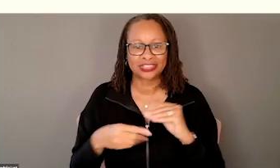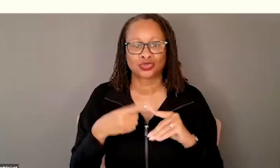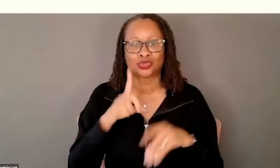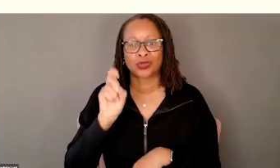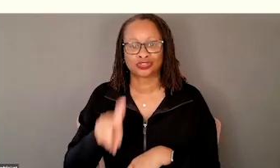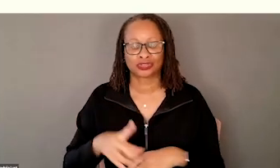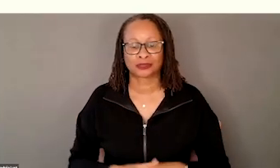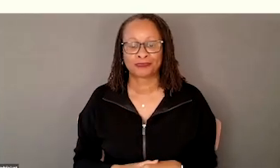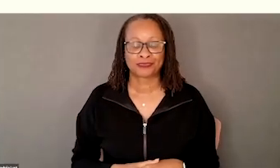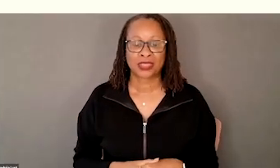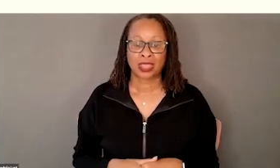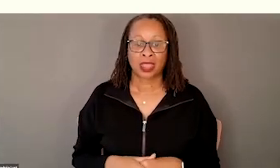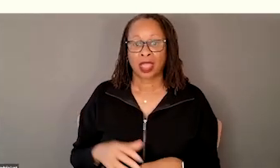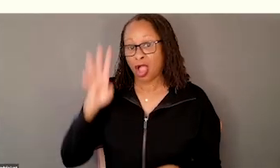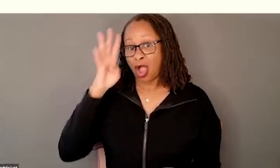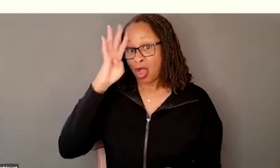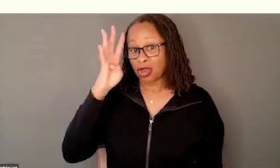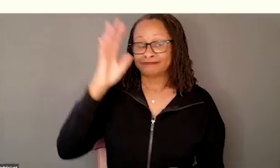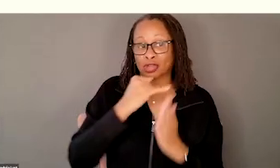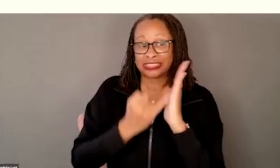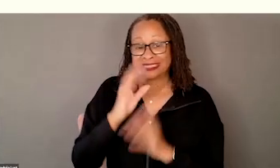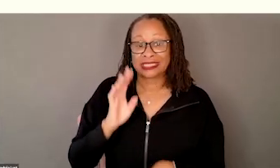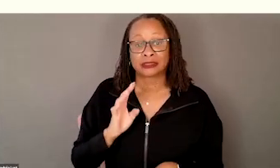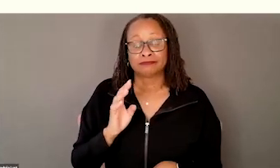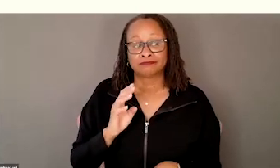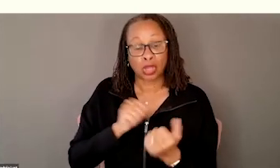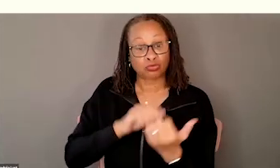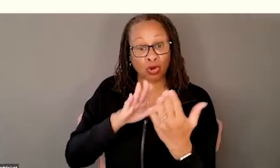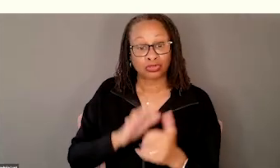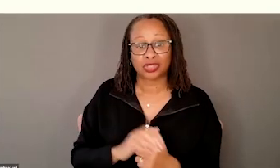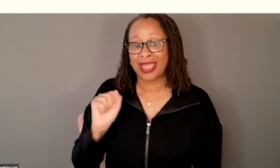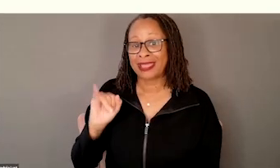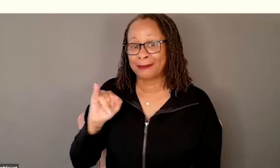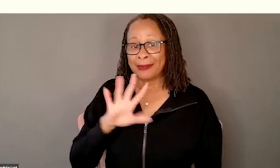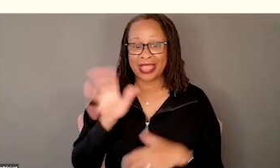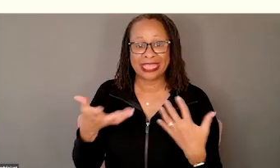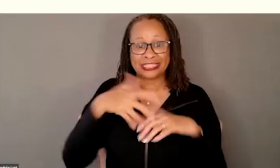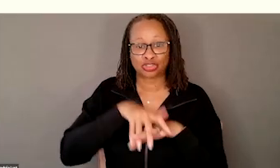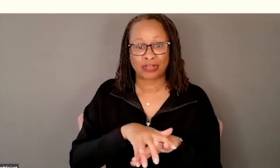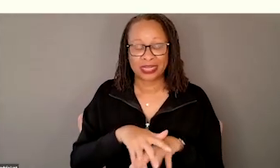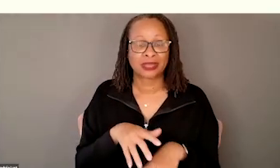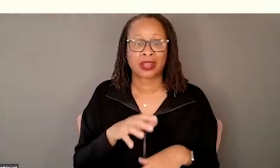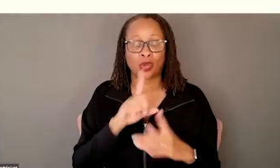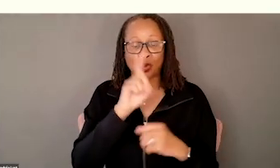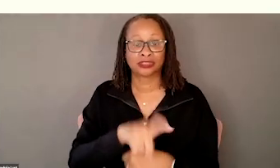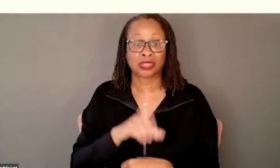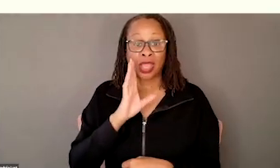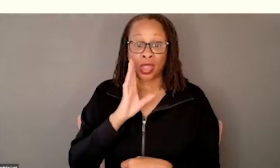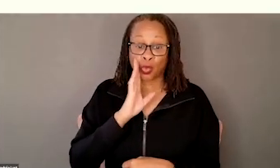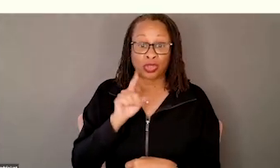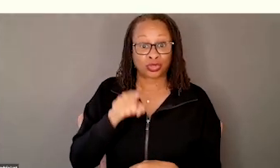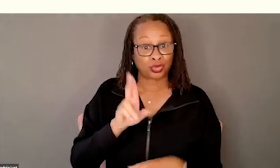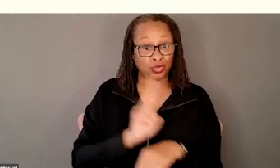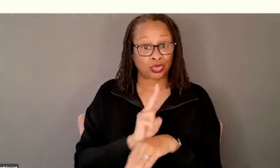questions. So artistic approach, the AI integrated question is, will you use Gen AI as a part